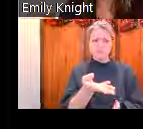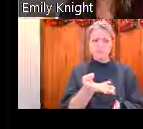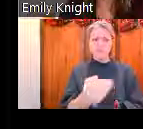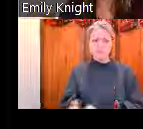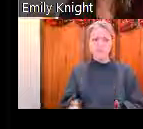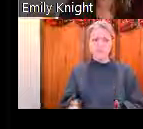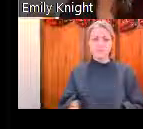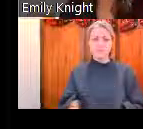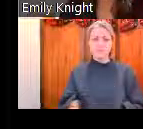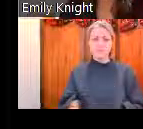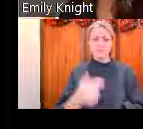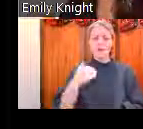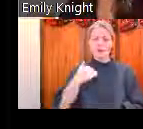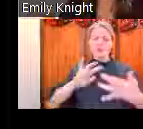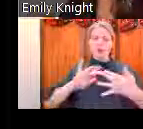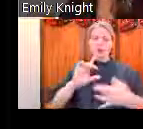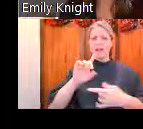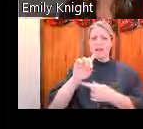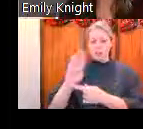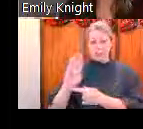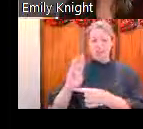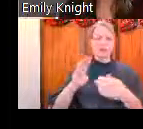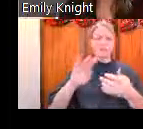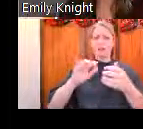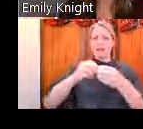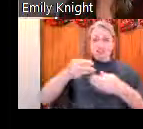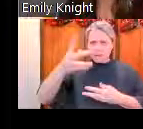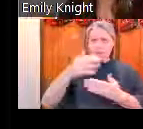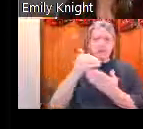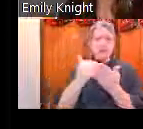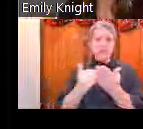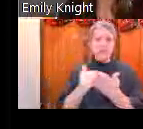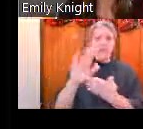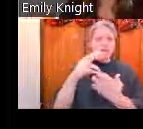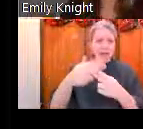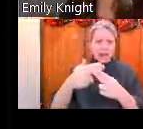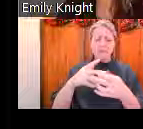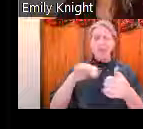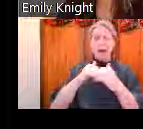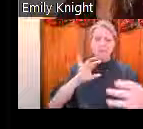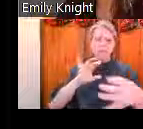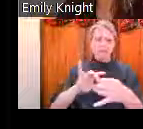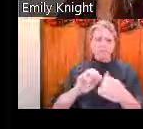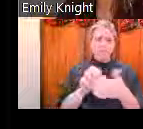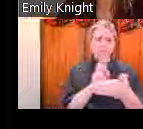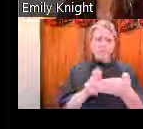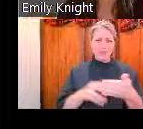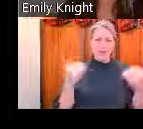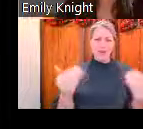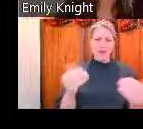contact database, and you can click the link or access it with the QR code to sign